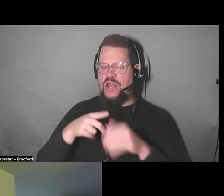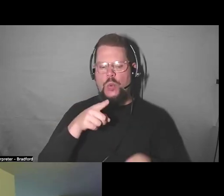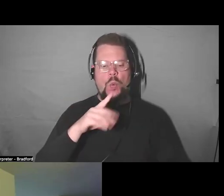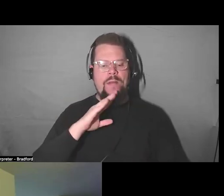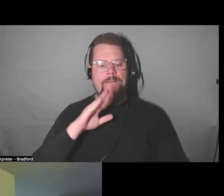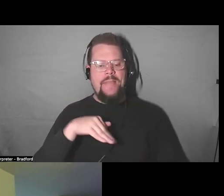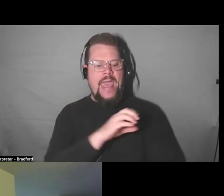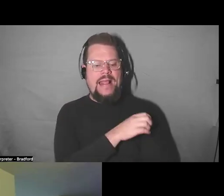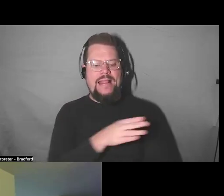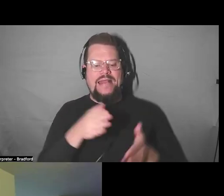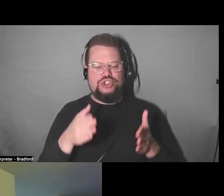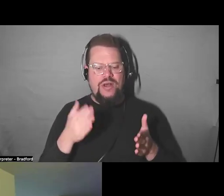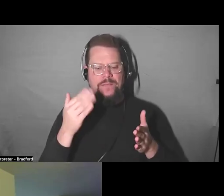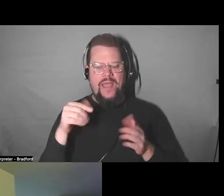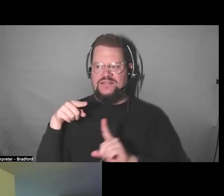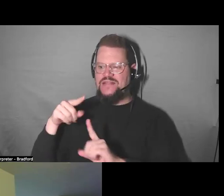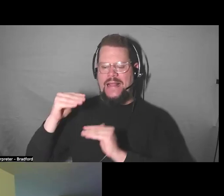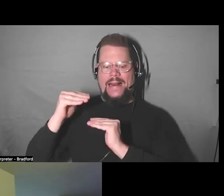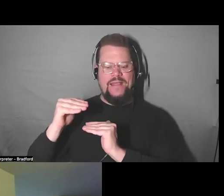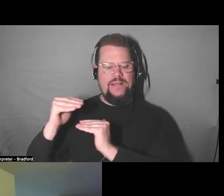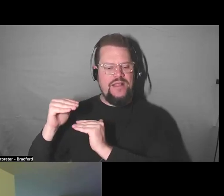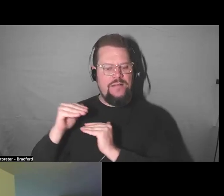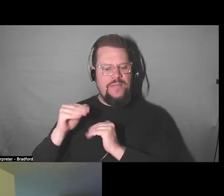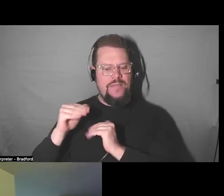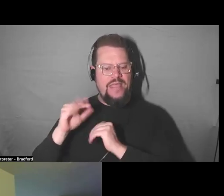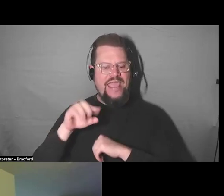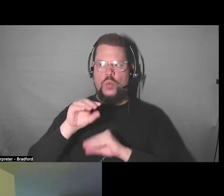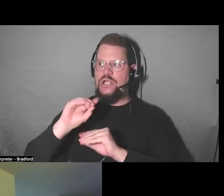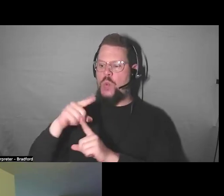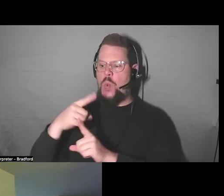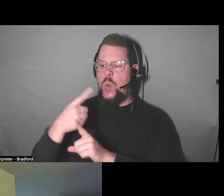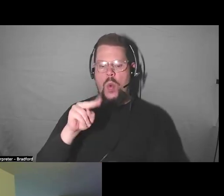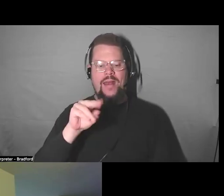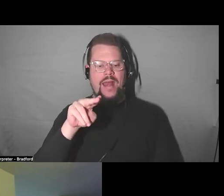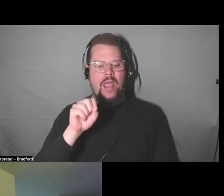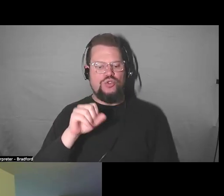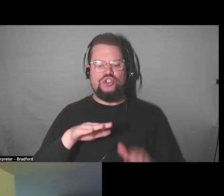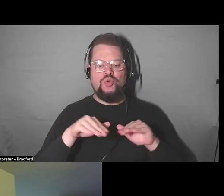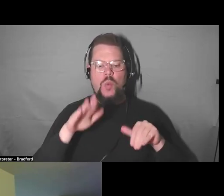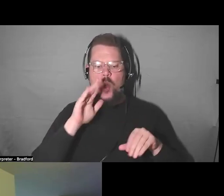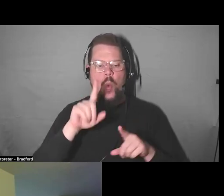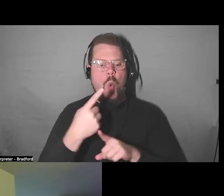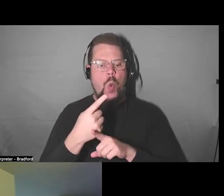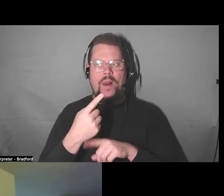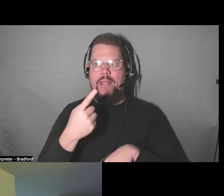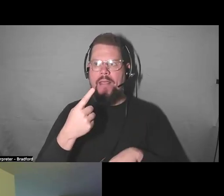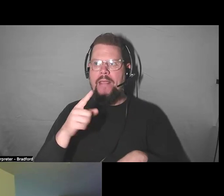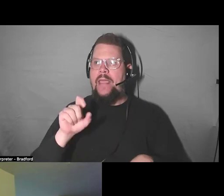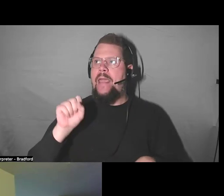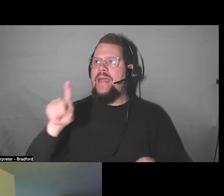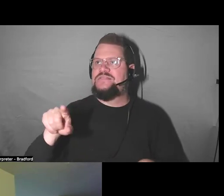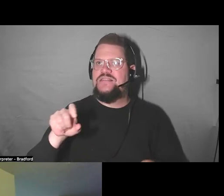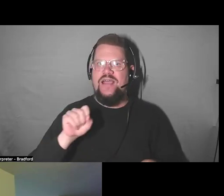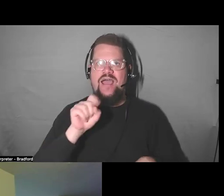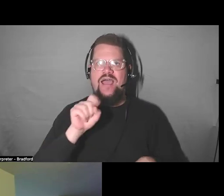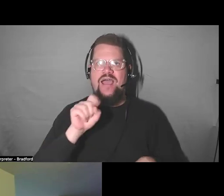because nouns are limiting. And if you teach only nouns, kids will only ever be able to ask for things.